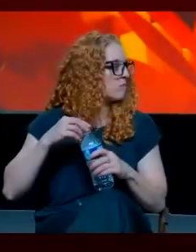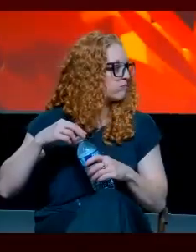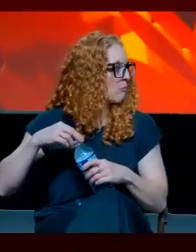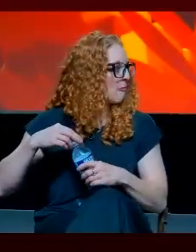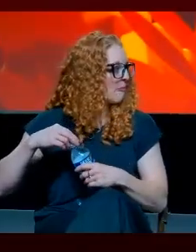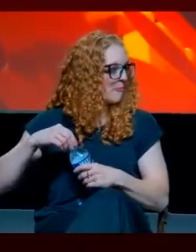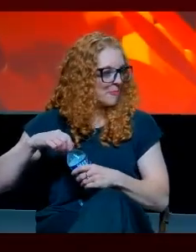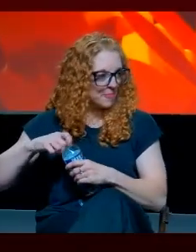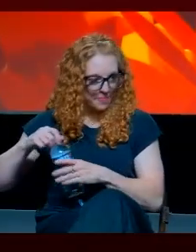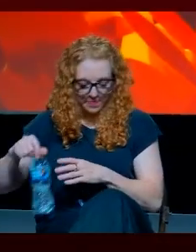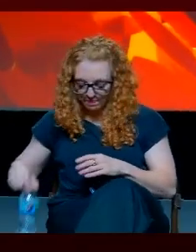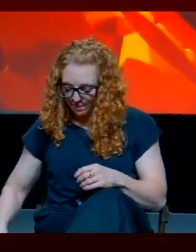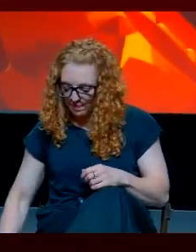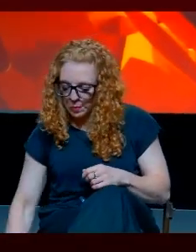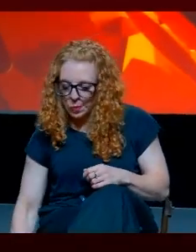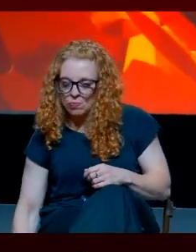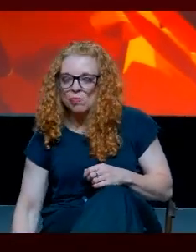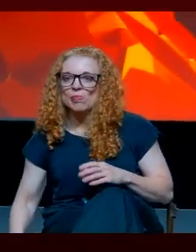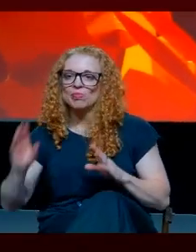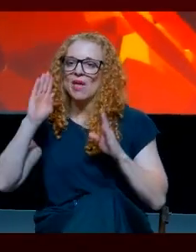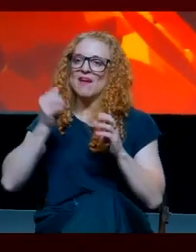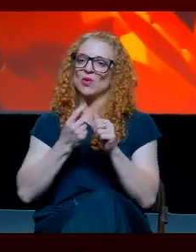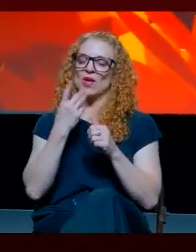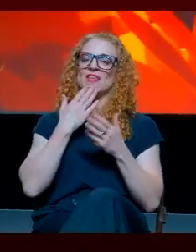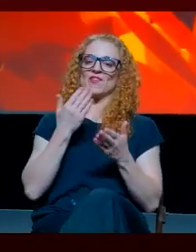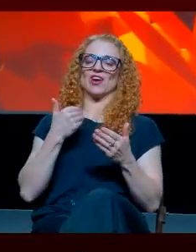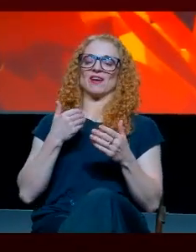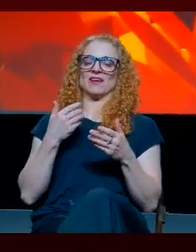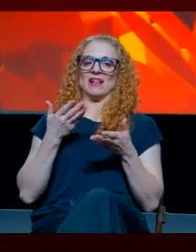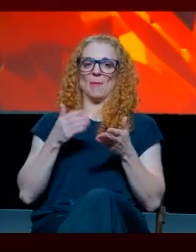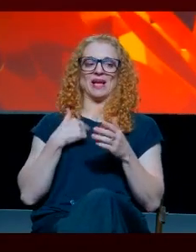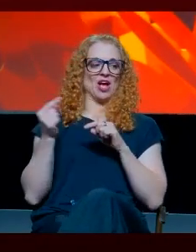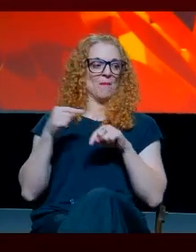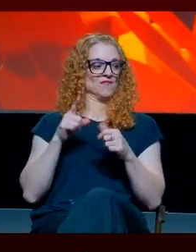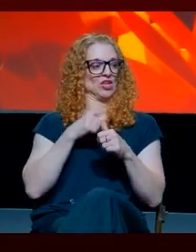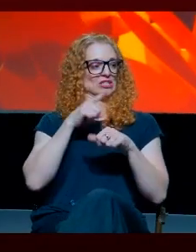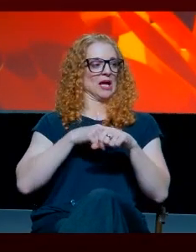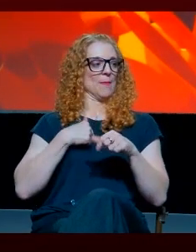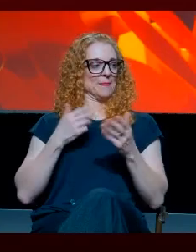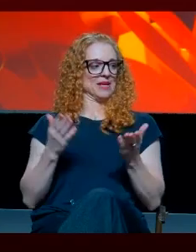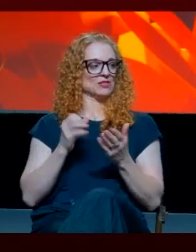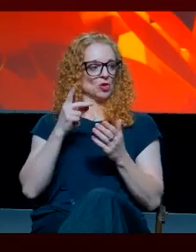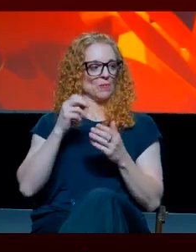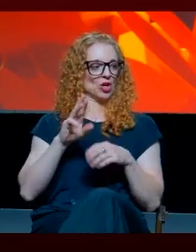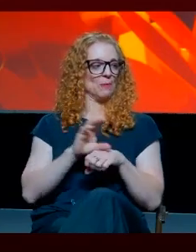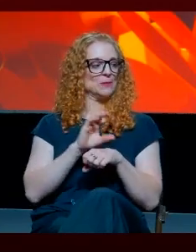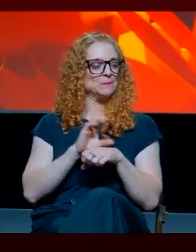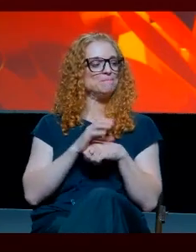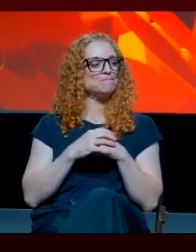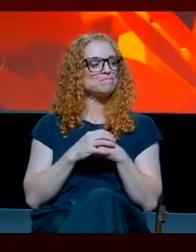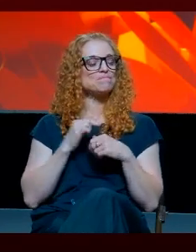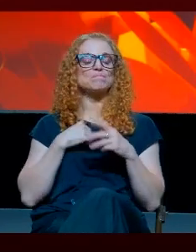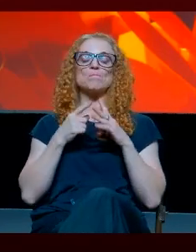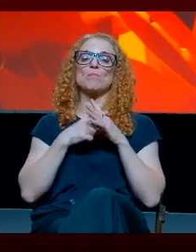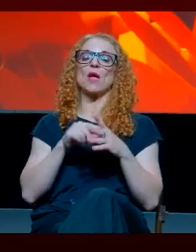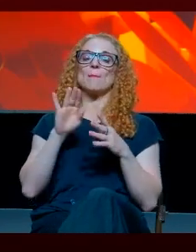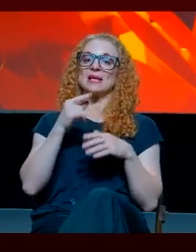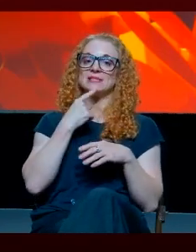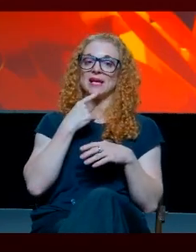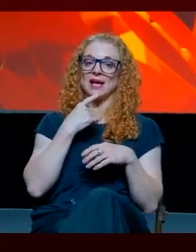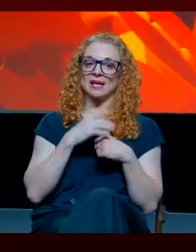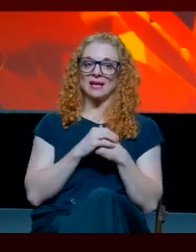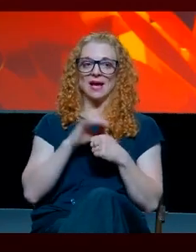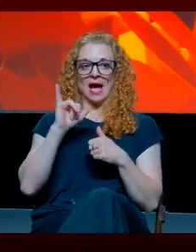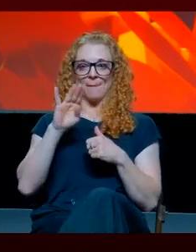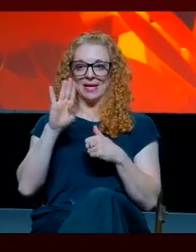Hi, everyone. Thanks for having me. This is the first time I've been at Supercompute. So I'm going to start by saying that at